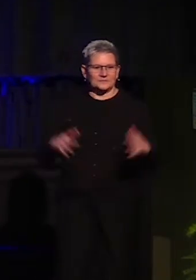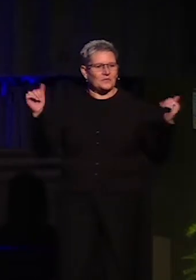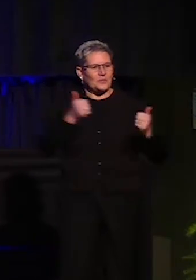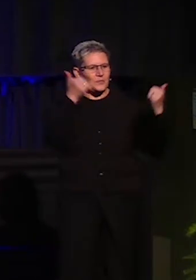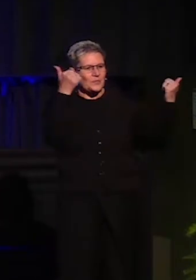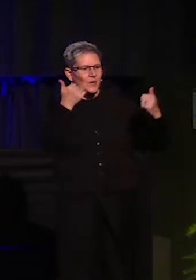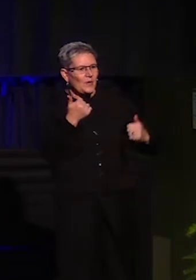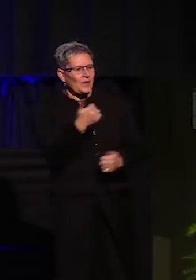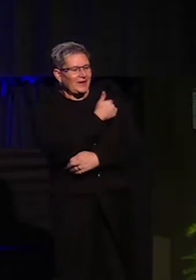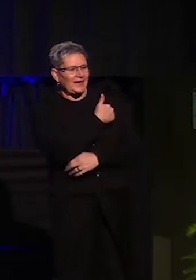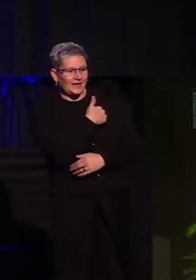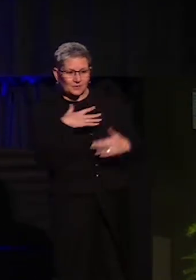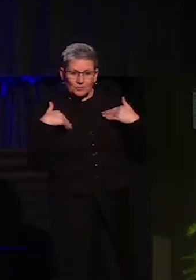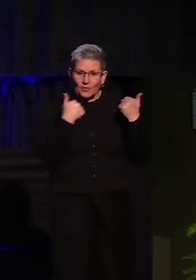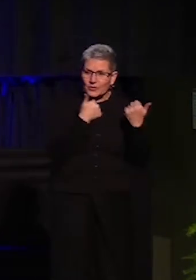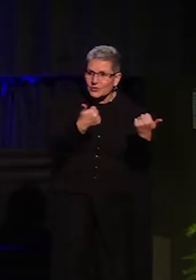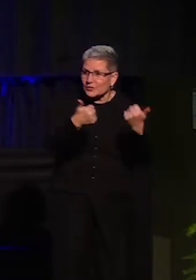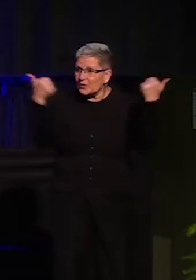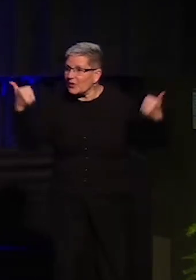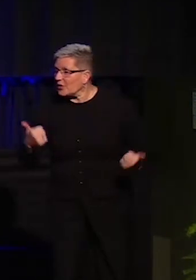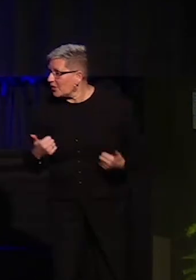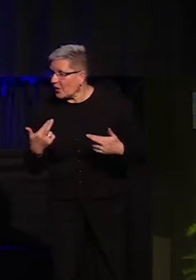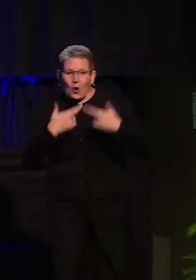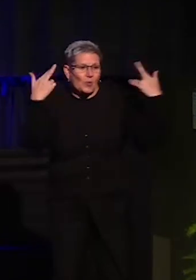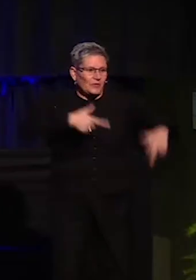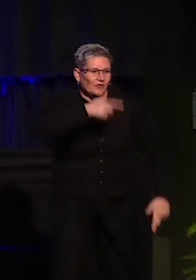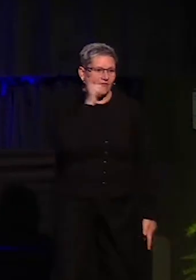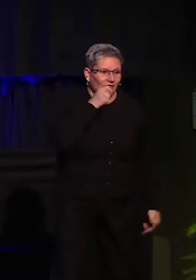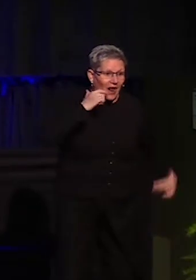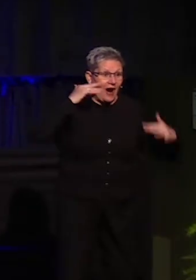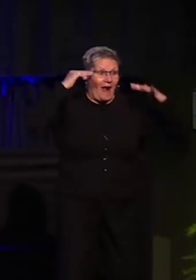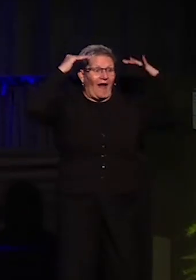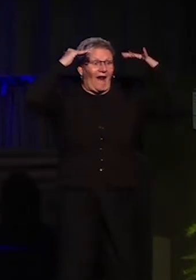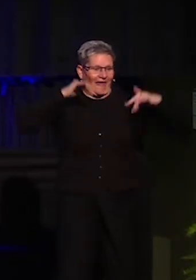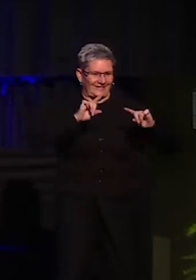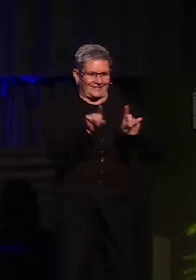Morning, everybody. How are we all? I hope you're as caffeinated as I am.